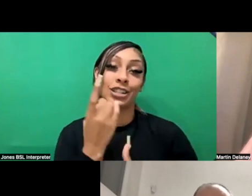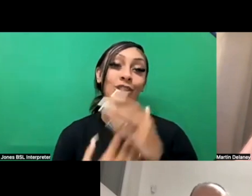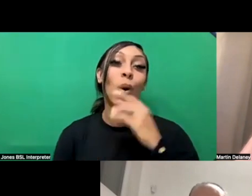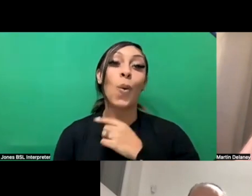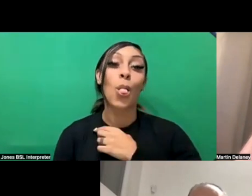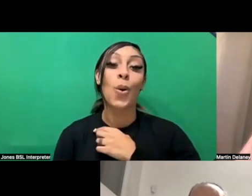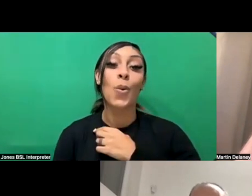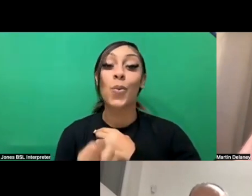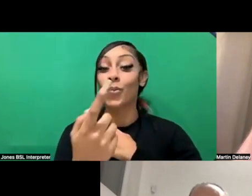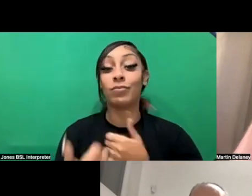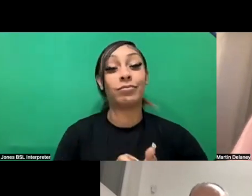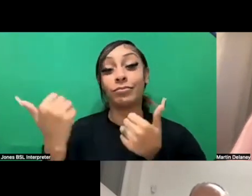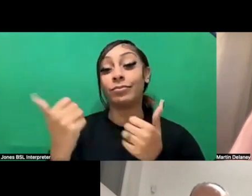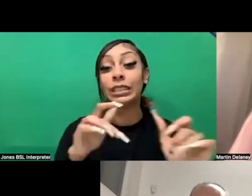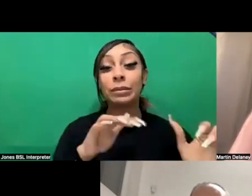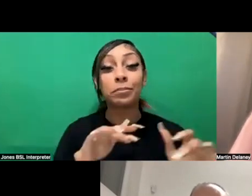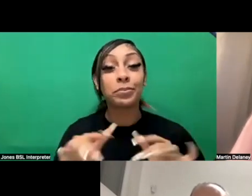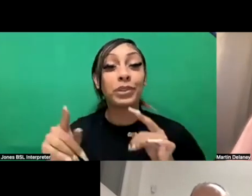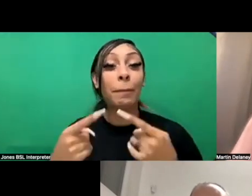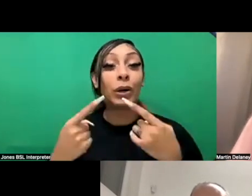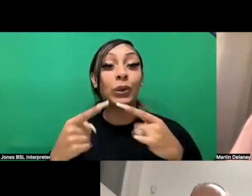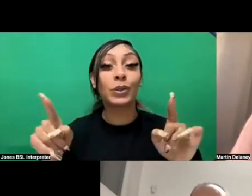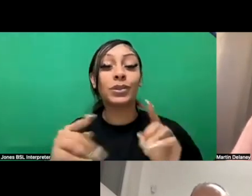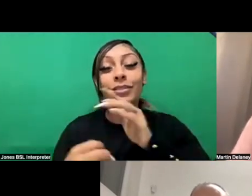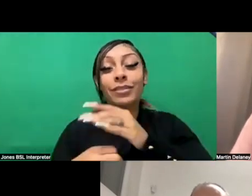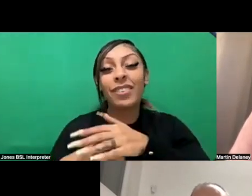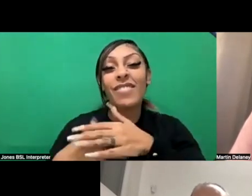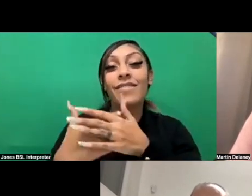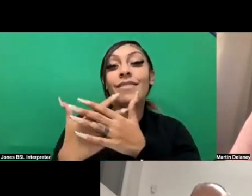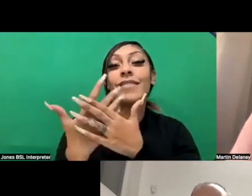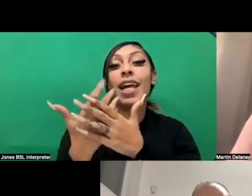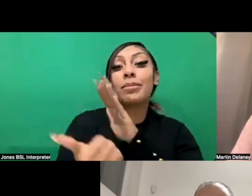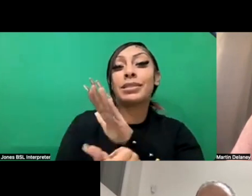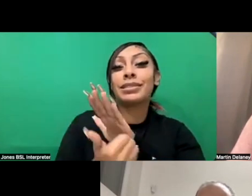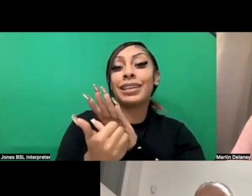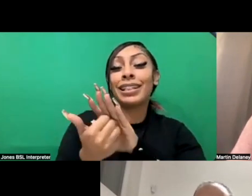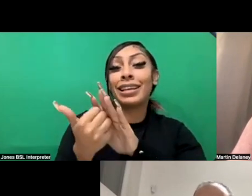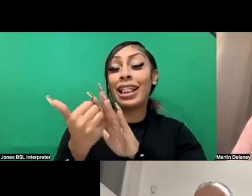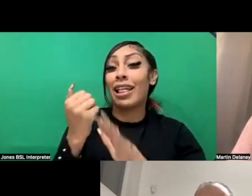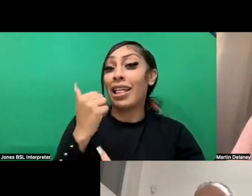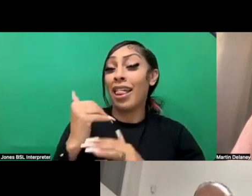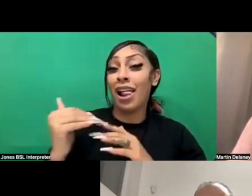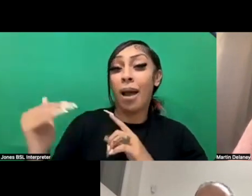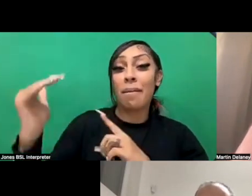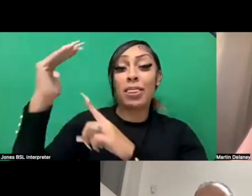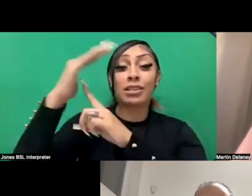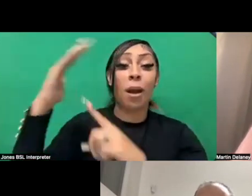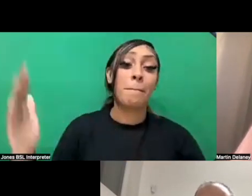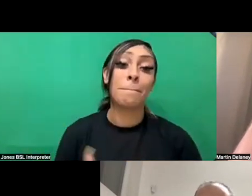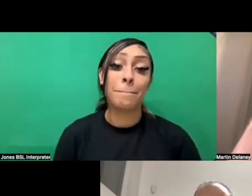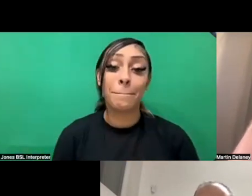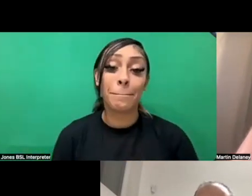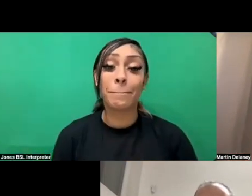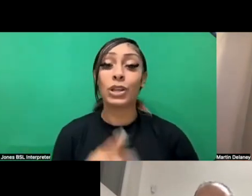skilled musicians who just took the time to develop that skill, and of course some will have more than others. I will say, though, you don't have to